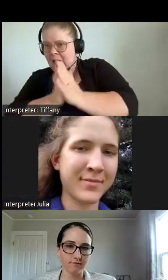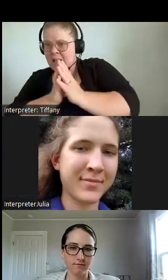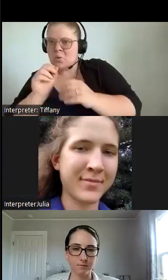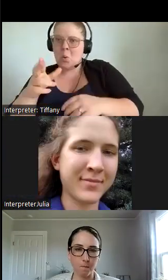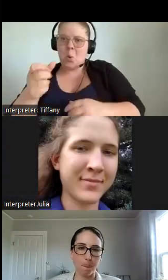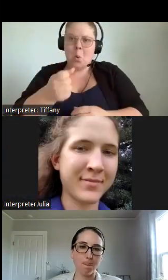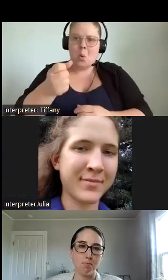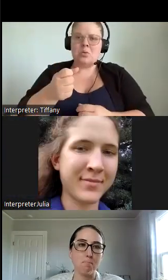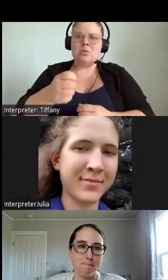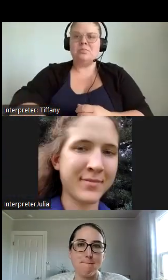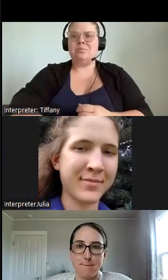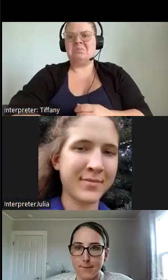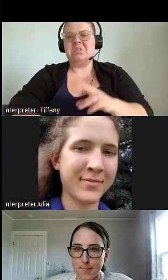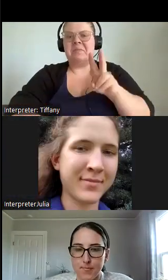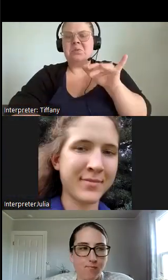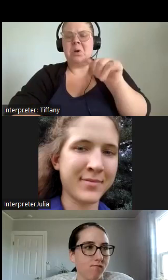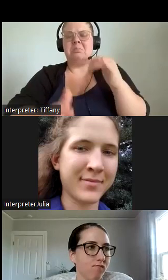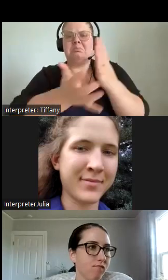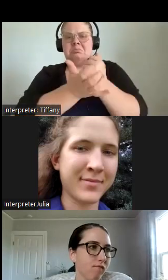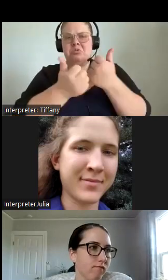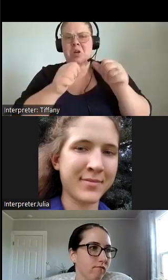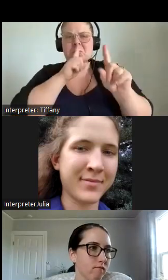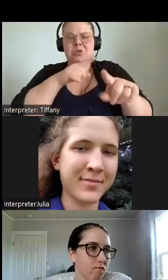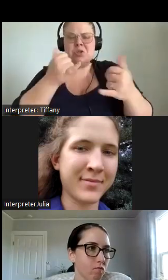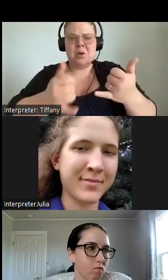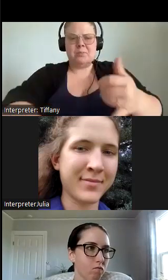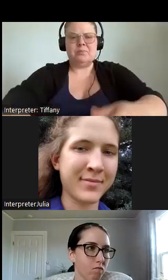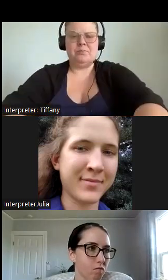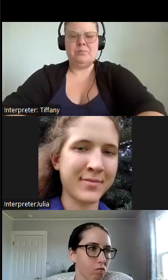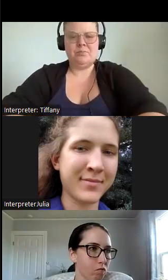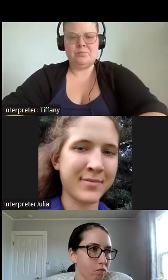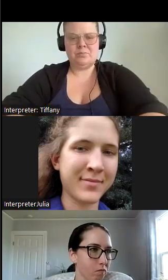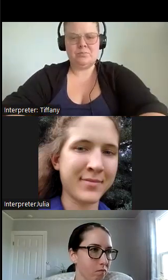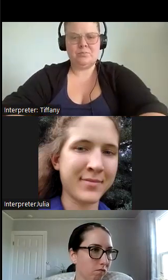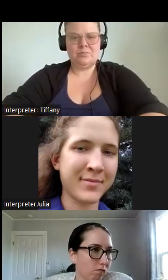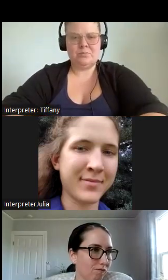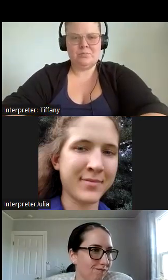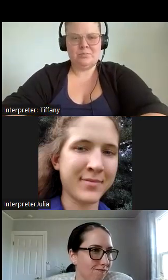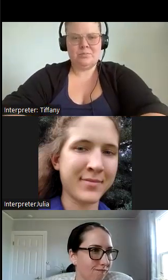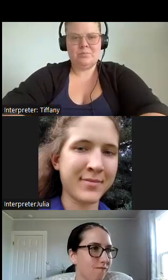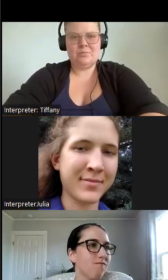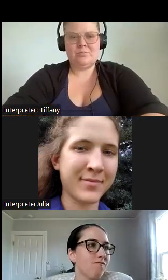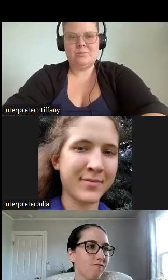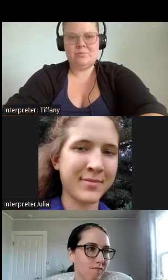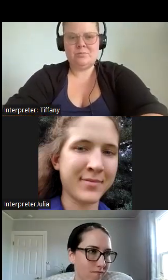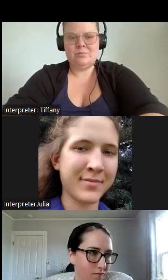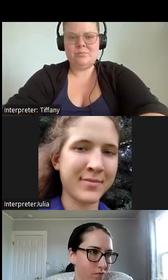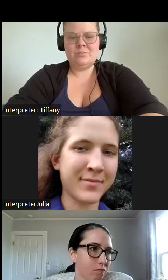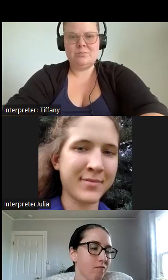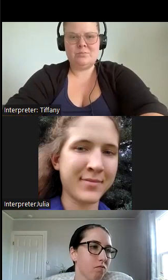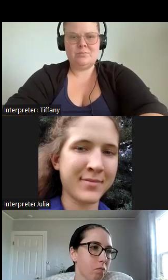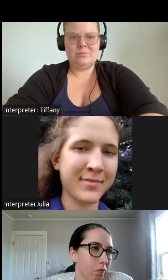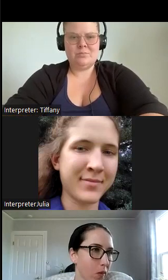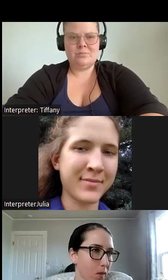yeah, we might just pause right now and take a few of these. So Elizabeth asked, when you say that walk-in centers are included